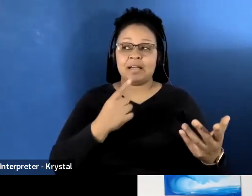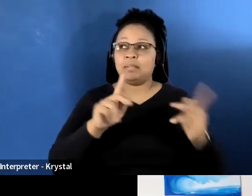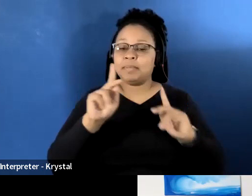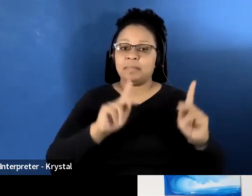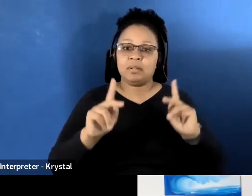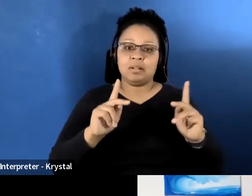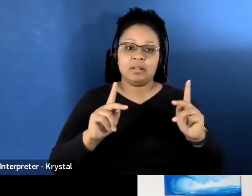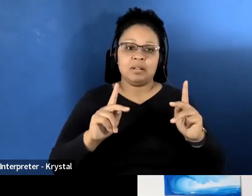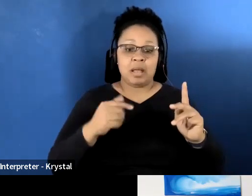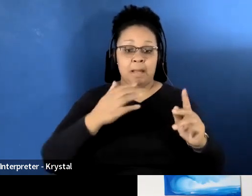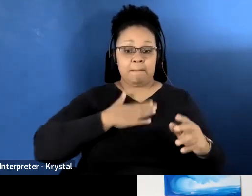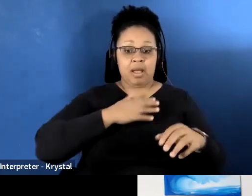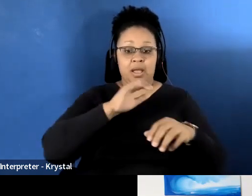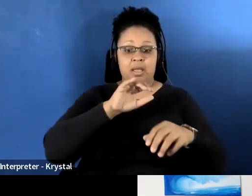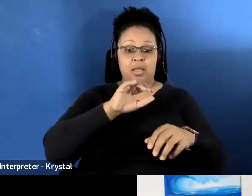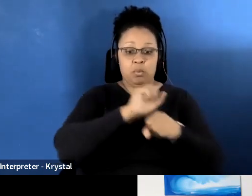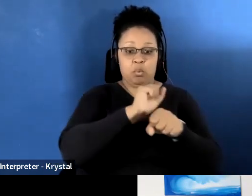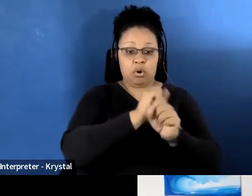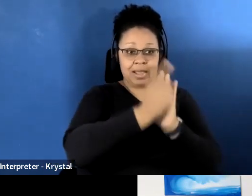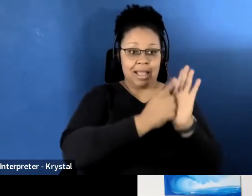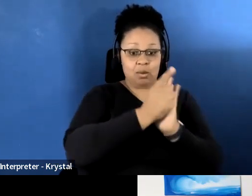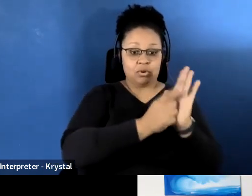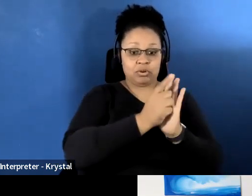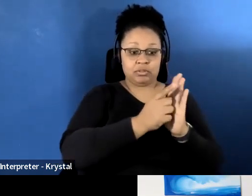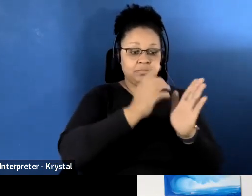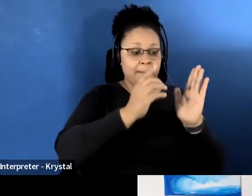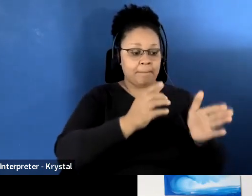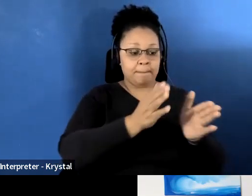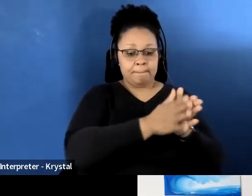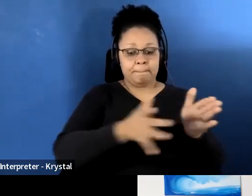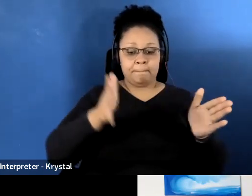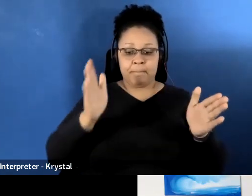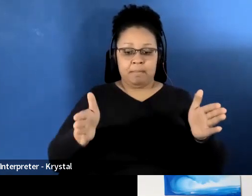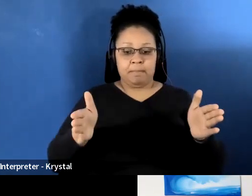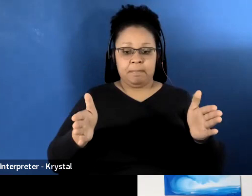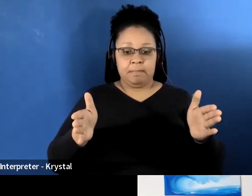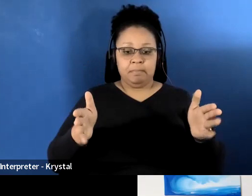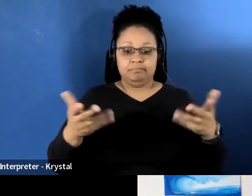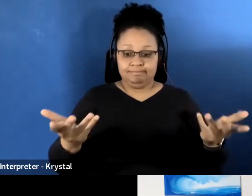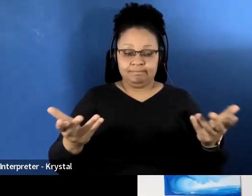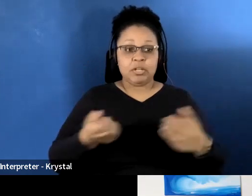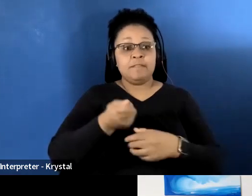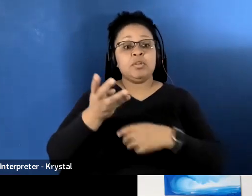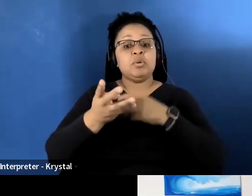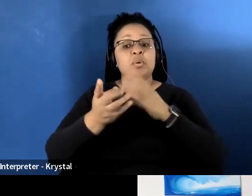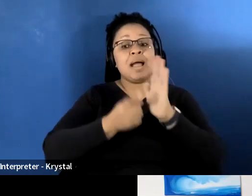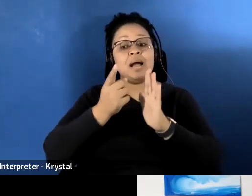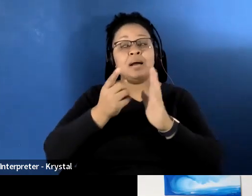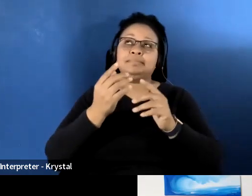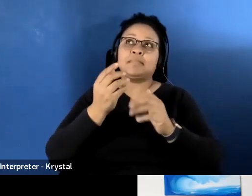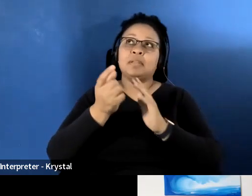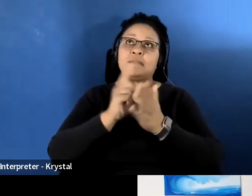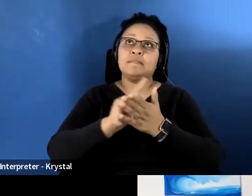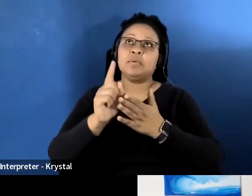I work these hours. I actually, a few Fridays ago, I told my entire family, my children, my mother, everybody,